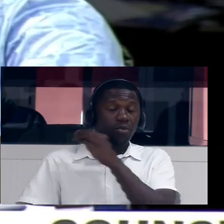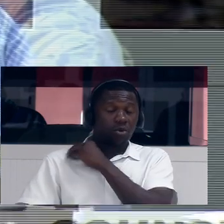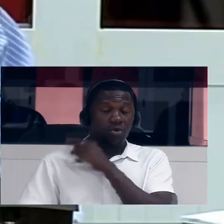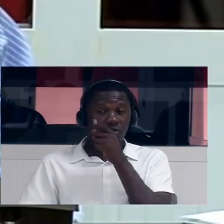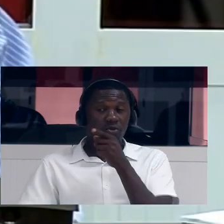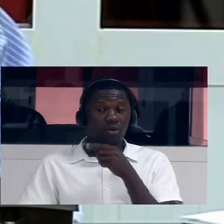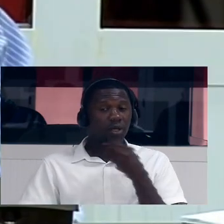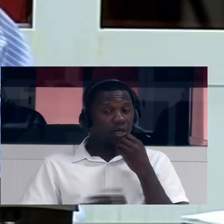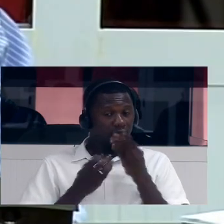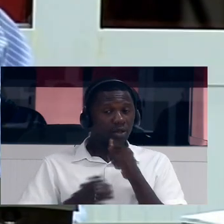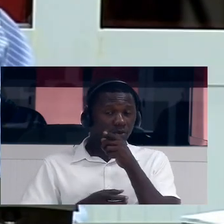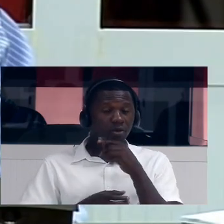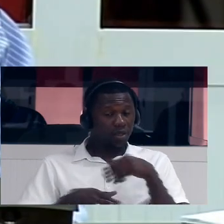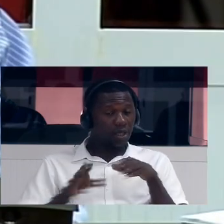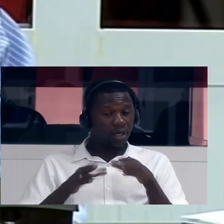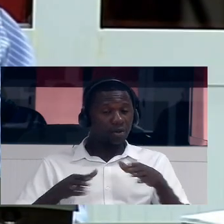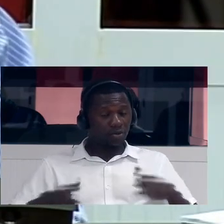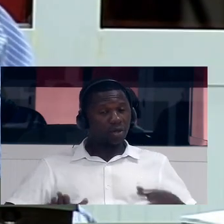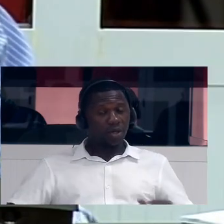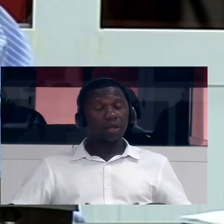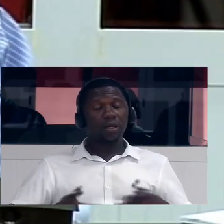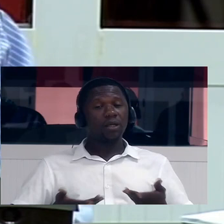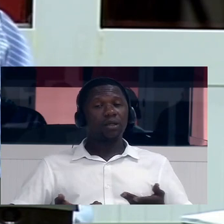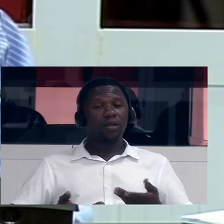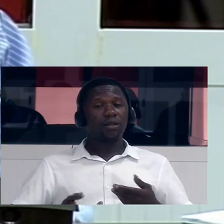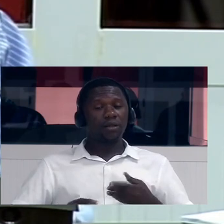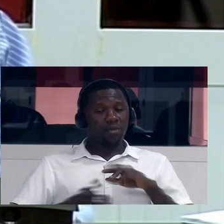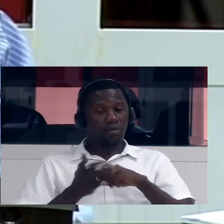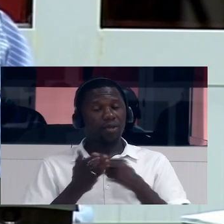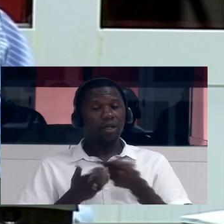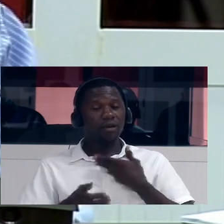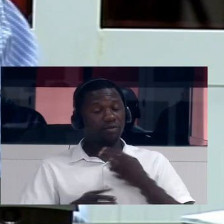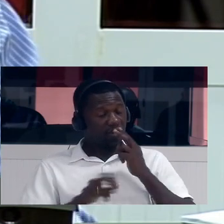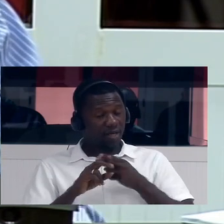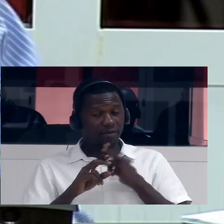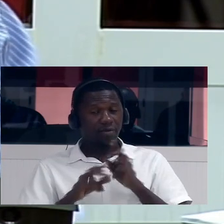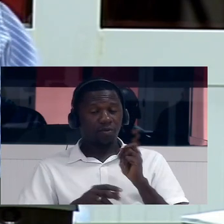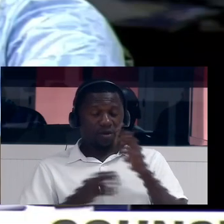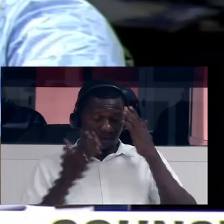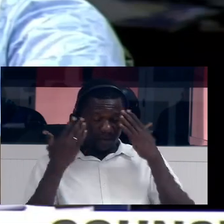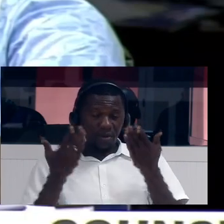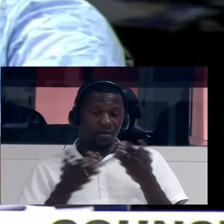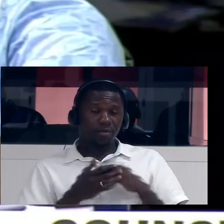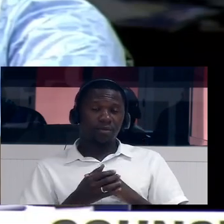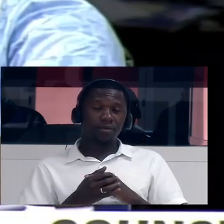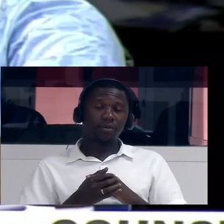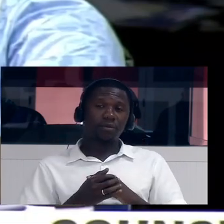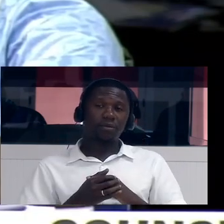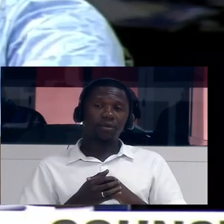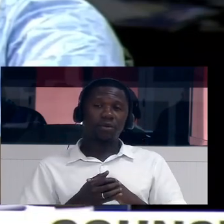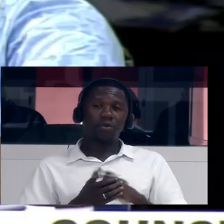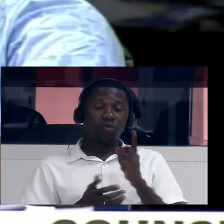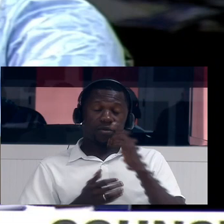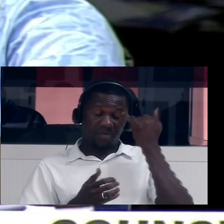be careful, that's all. That's what it meant. Be careful of whatever. Careful of what? What came to mind that you had to be careful about? Maybe